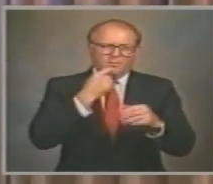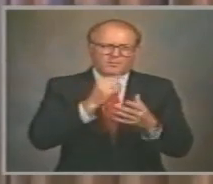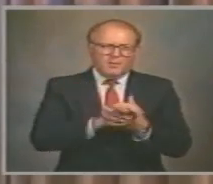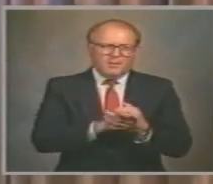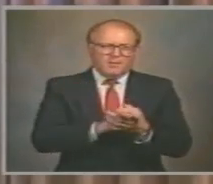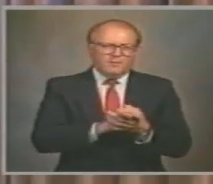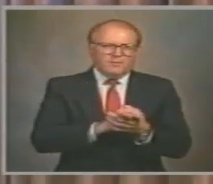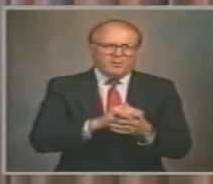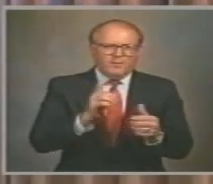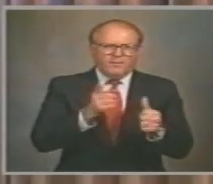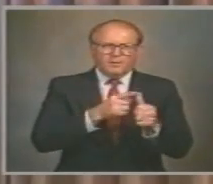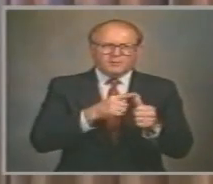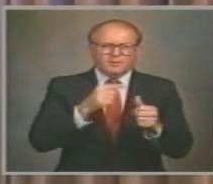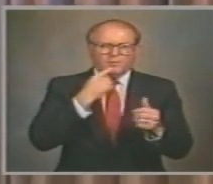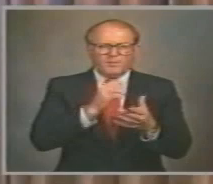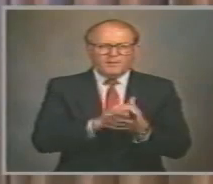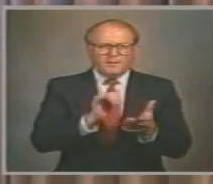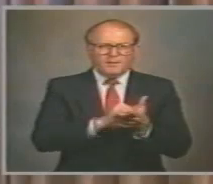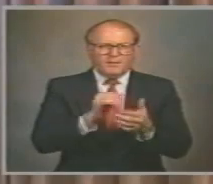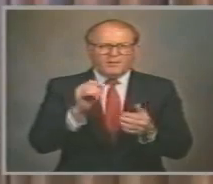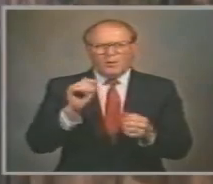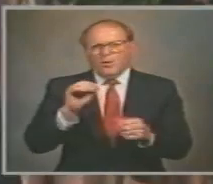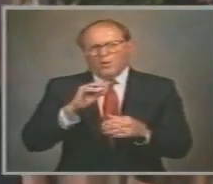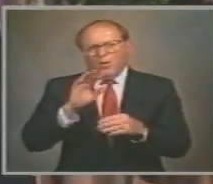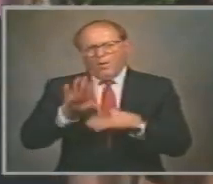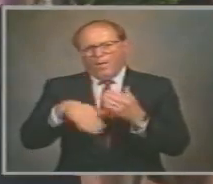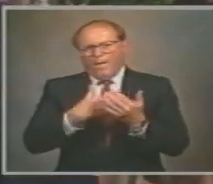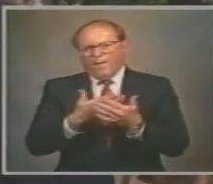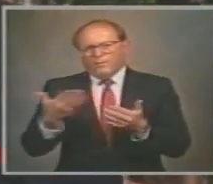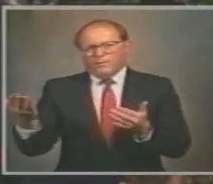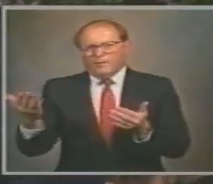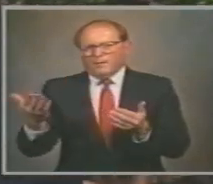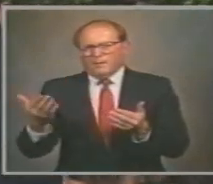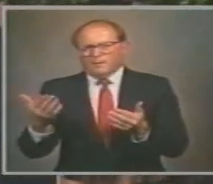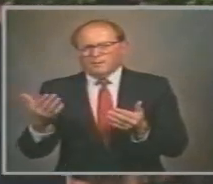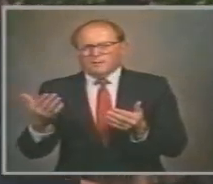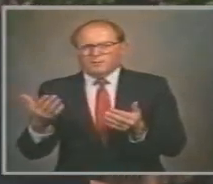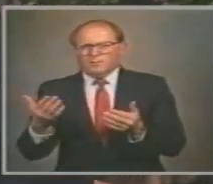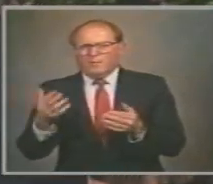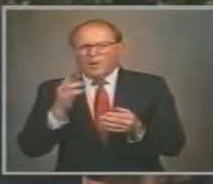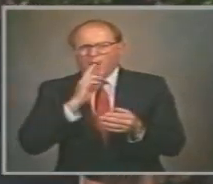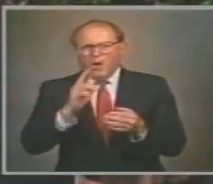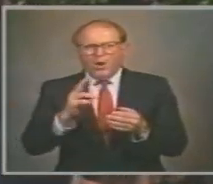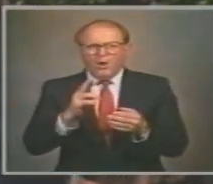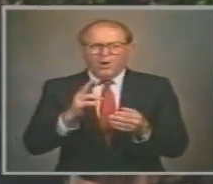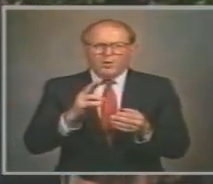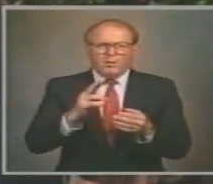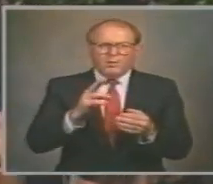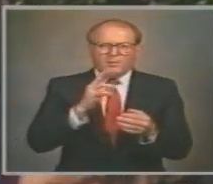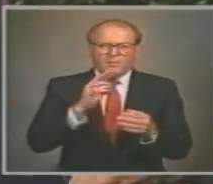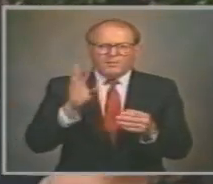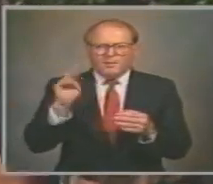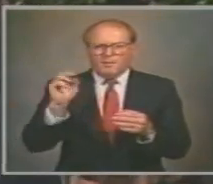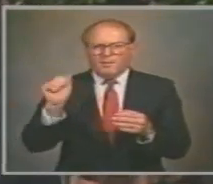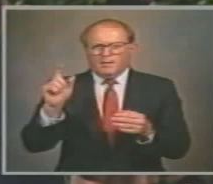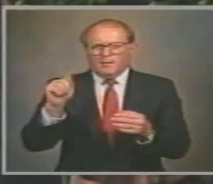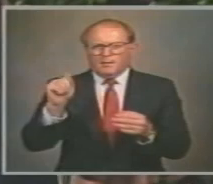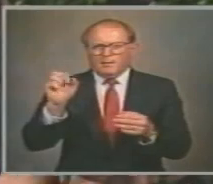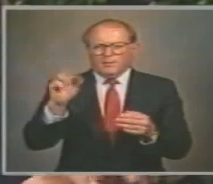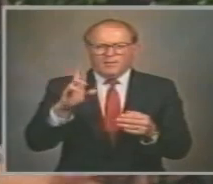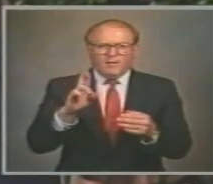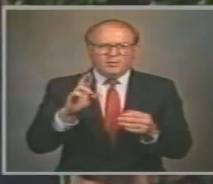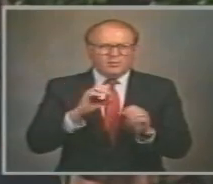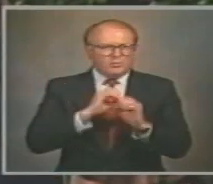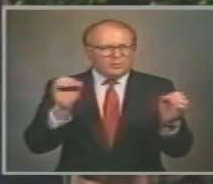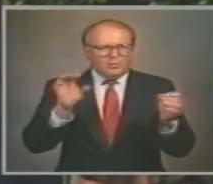that, one, all things exist that exist are matter or material. There